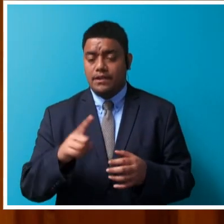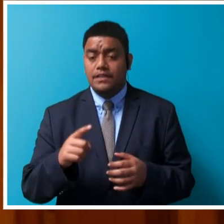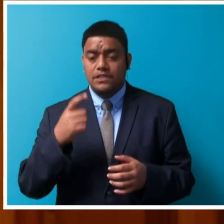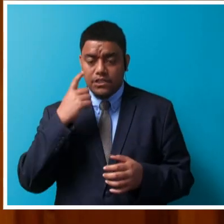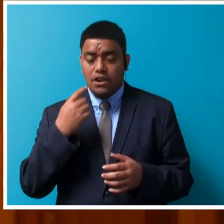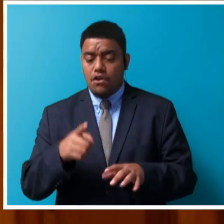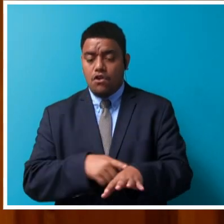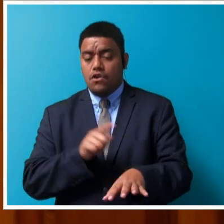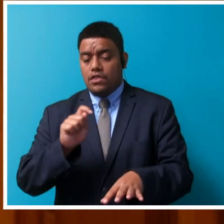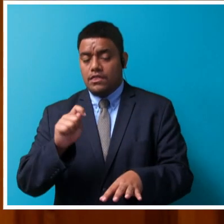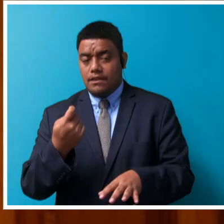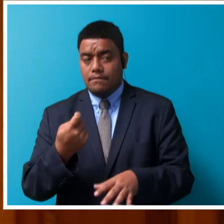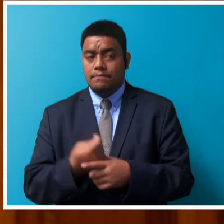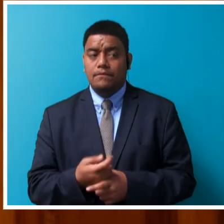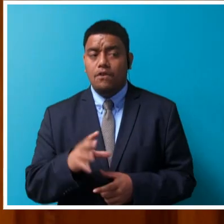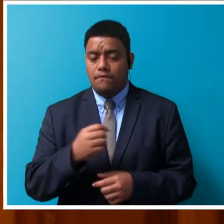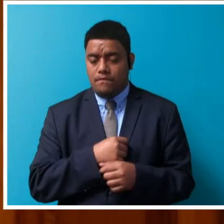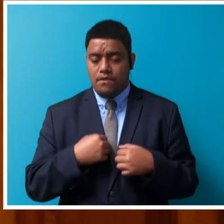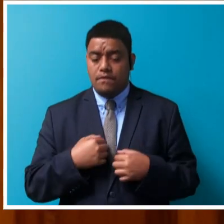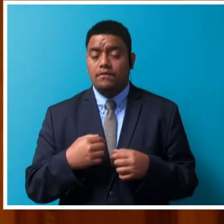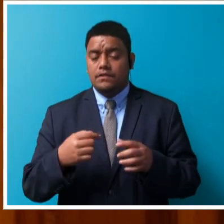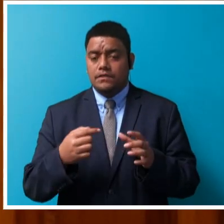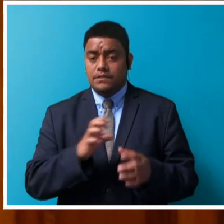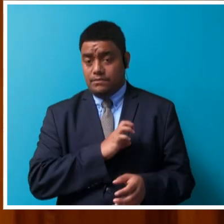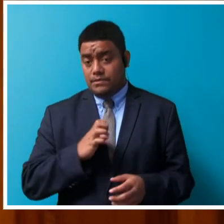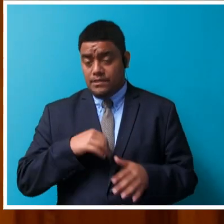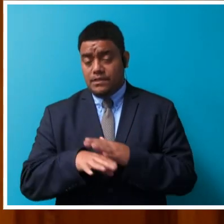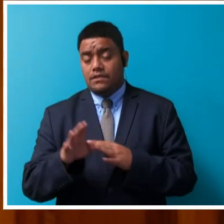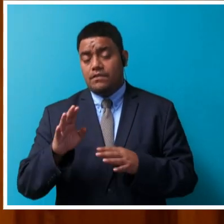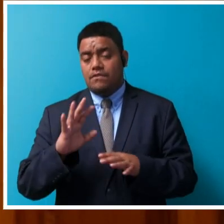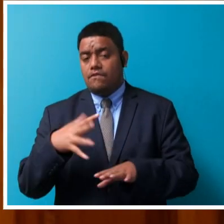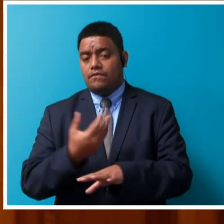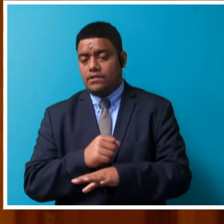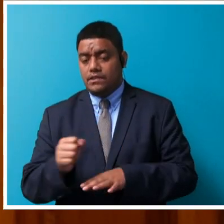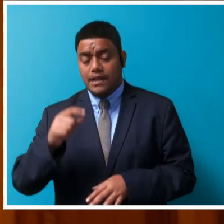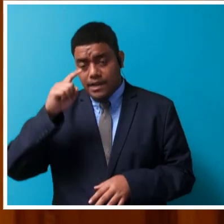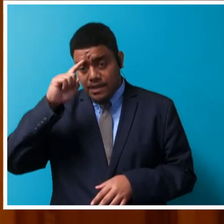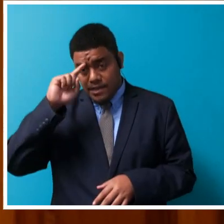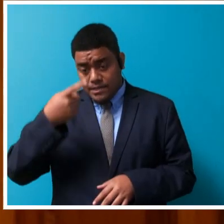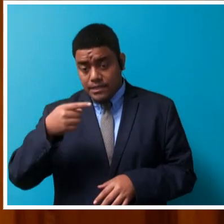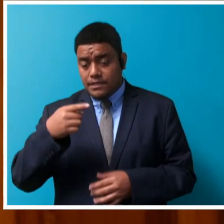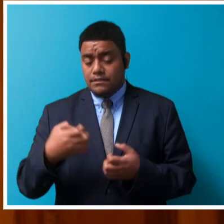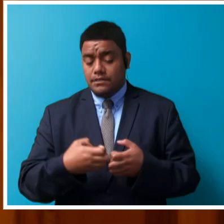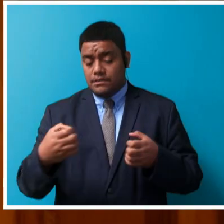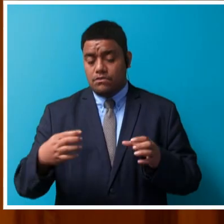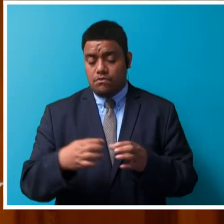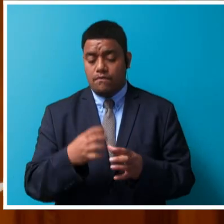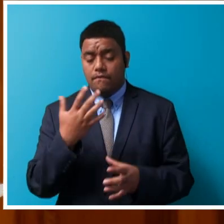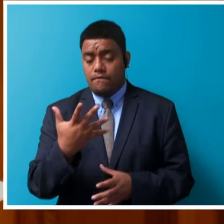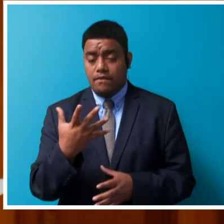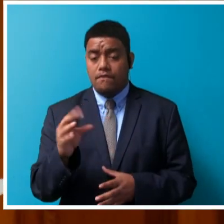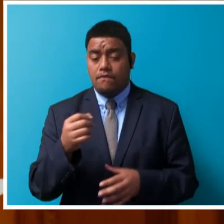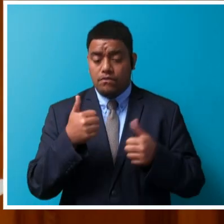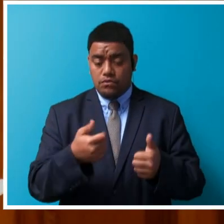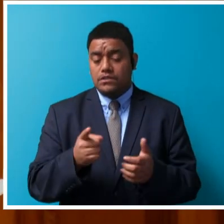the long-term deterioration of our embassies abroad. Fourth, under standard expenditure Group 5, the purchase of goods